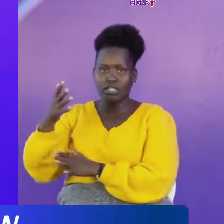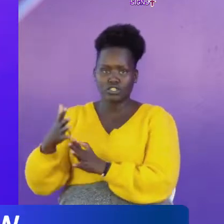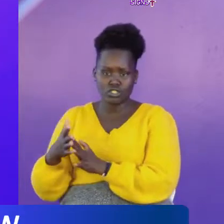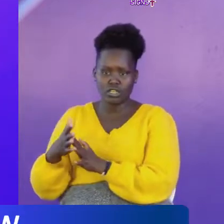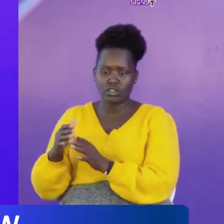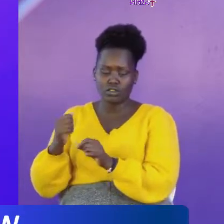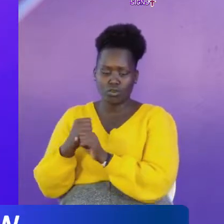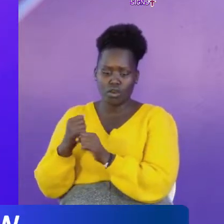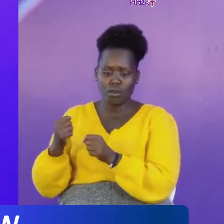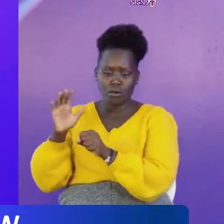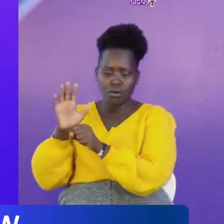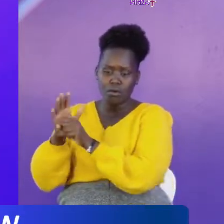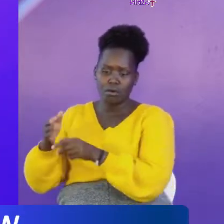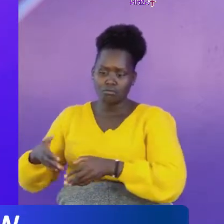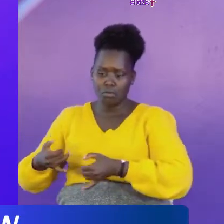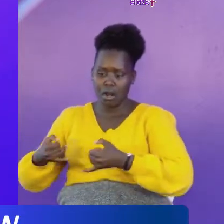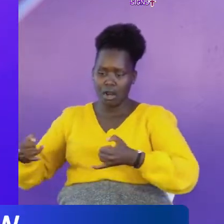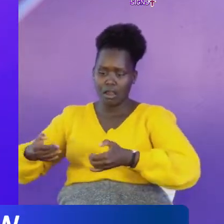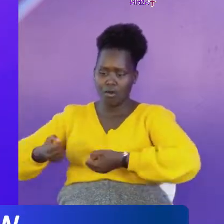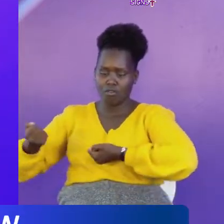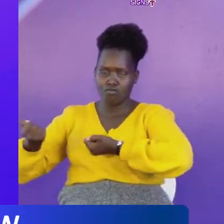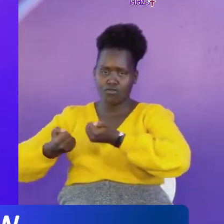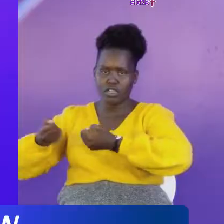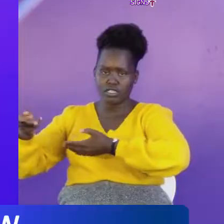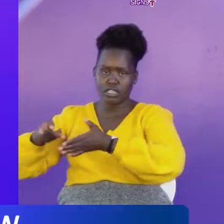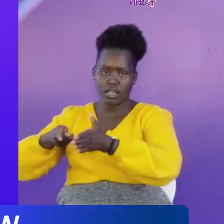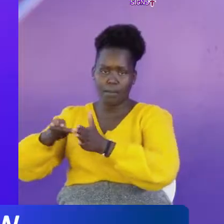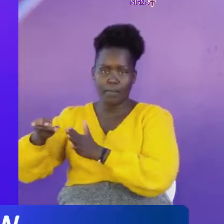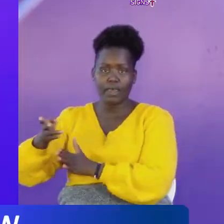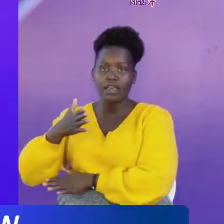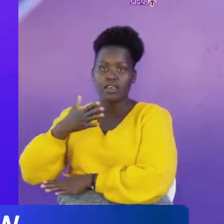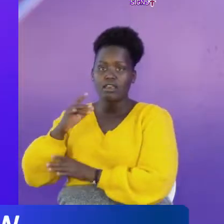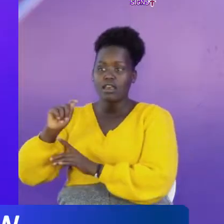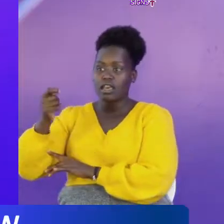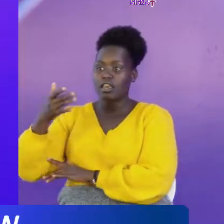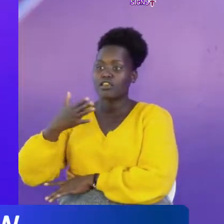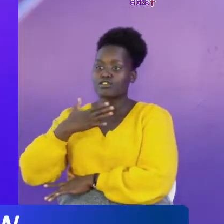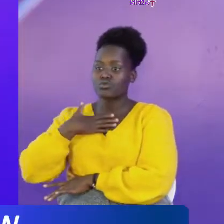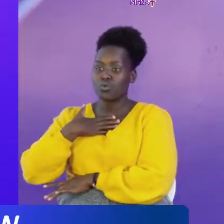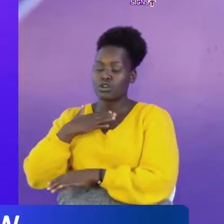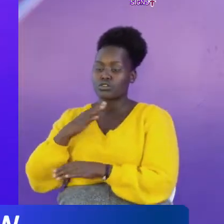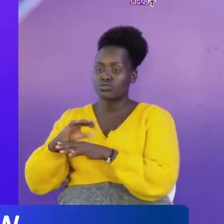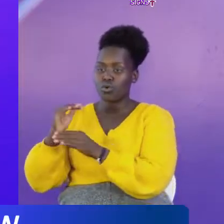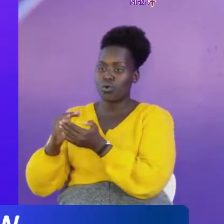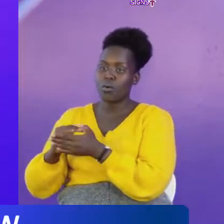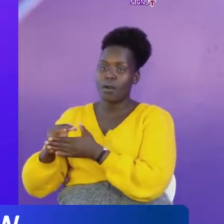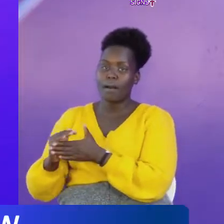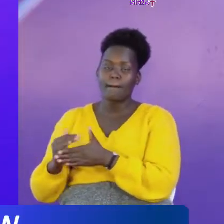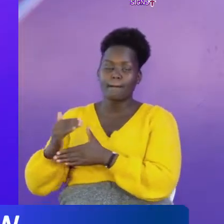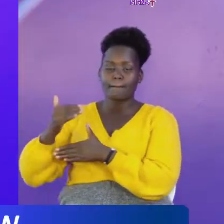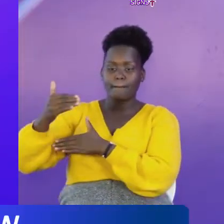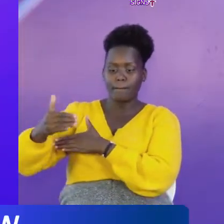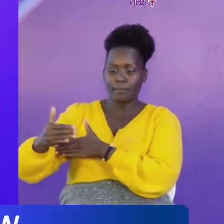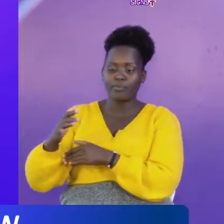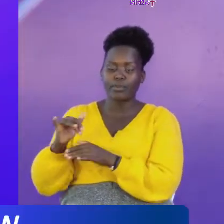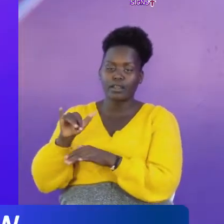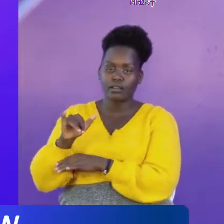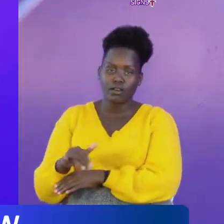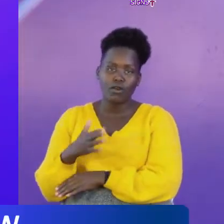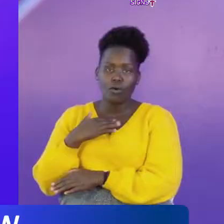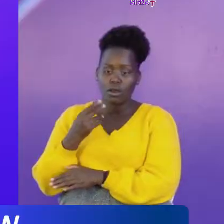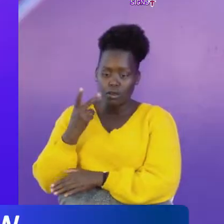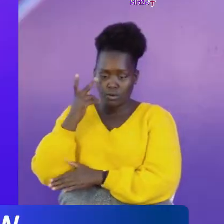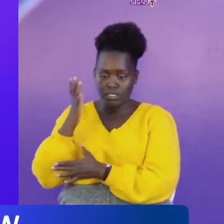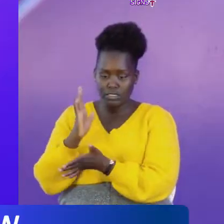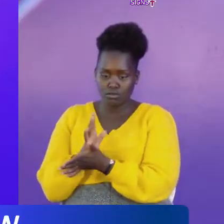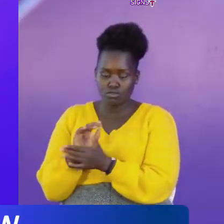see around there is paid to do it. Yeah. Kenyans want to go beyond that. They want to see real change. So we are